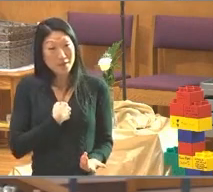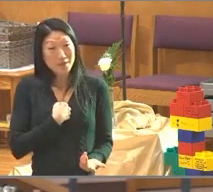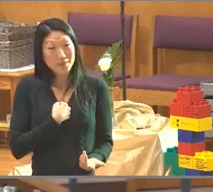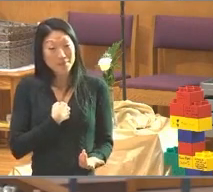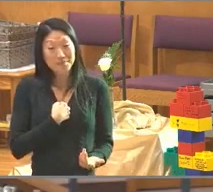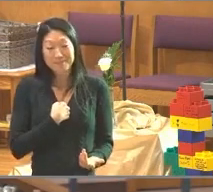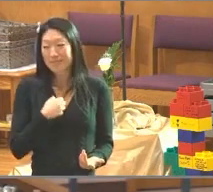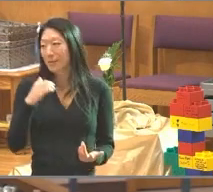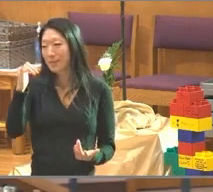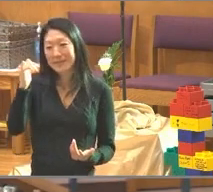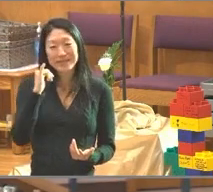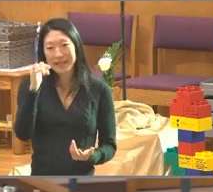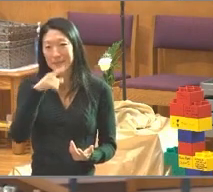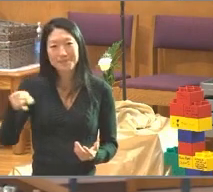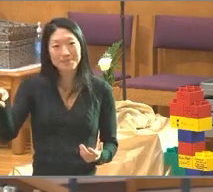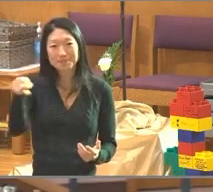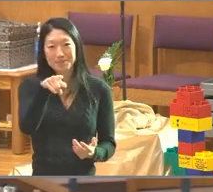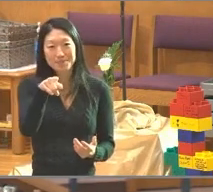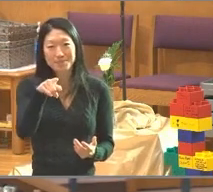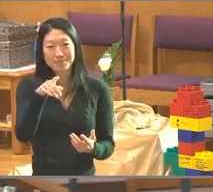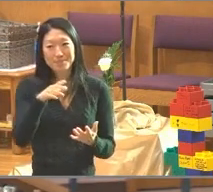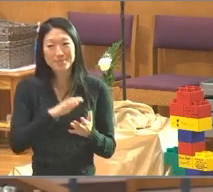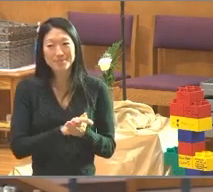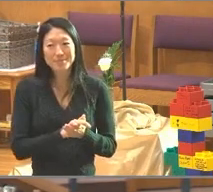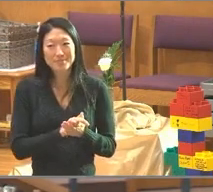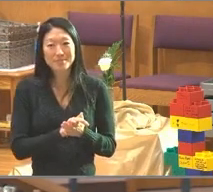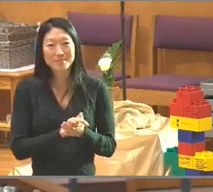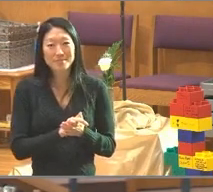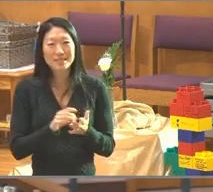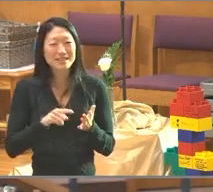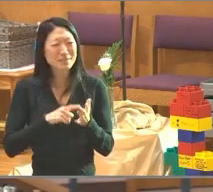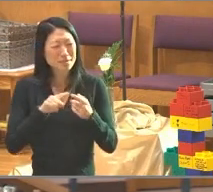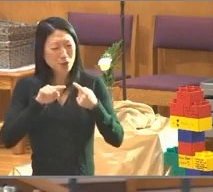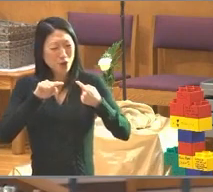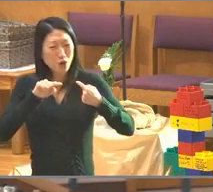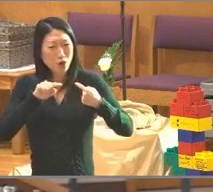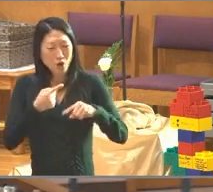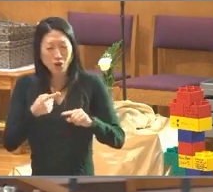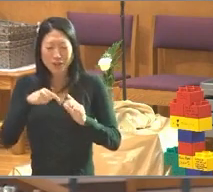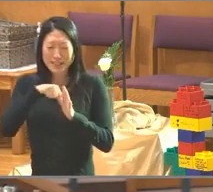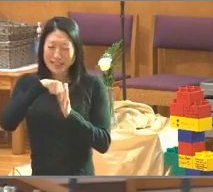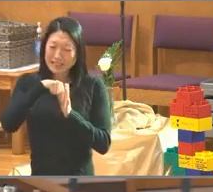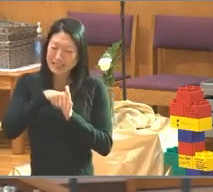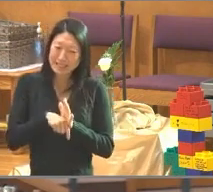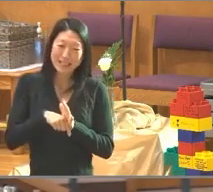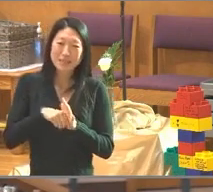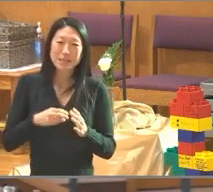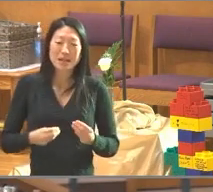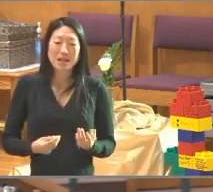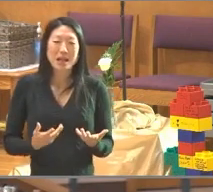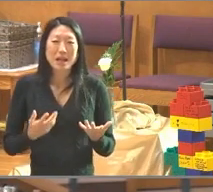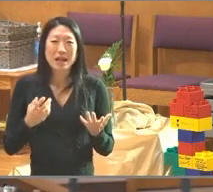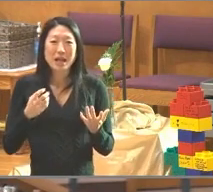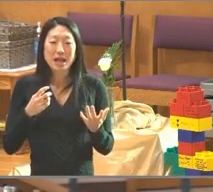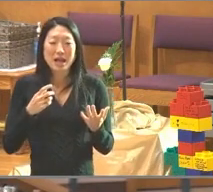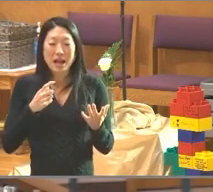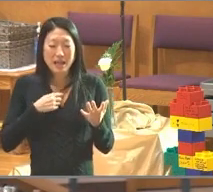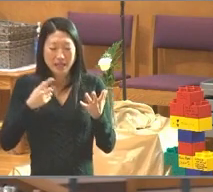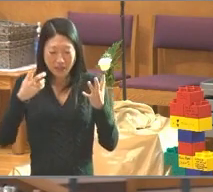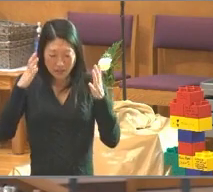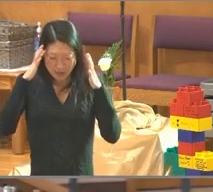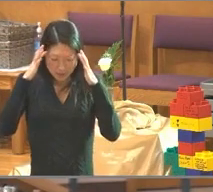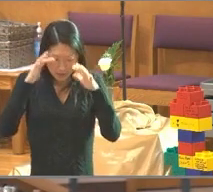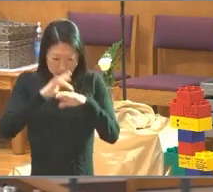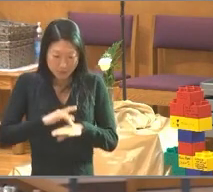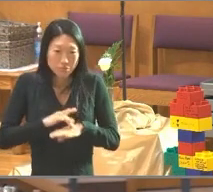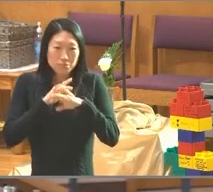Like many of you, I have a hurt done to me so deeply that it runs the risk of consuming my essence and my source of